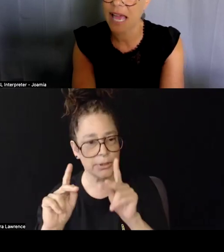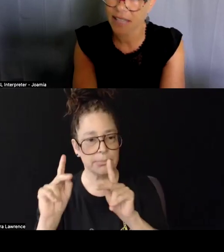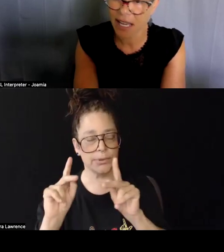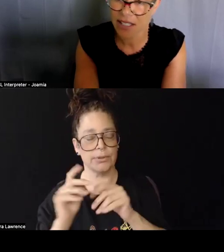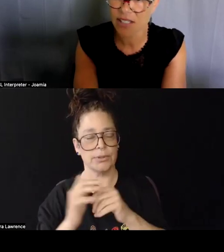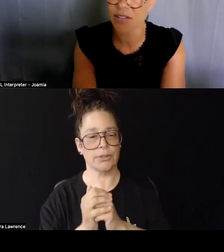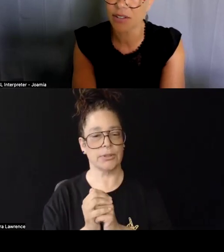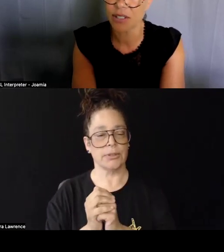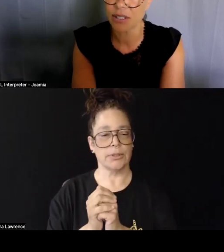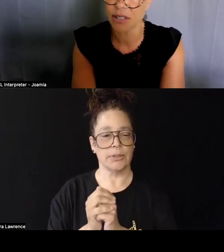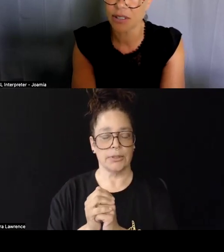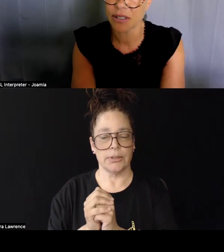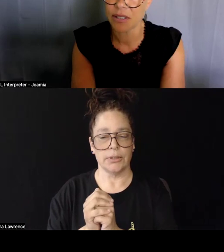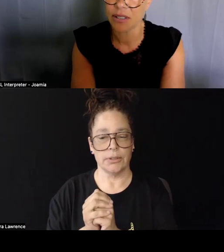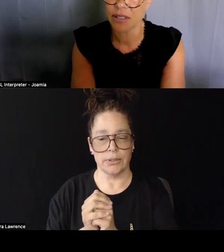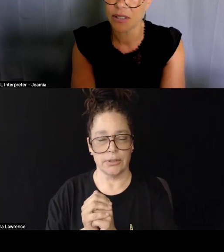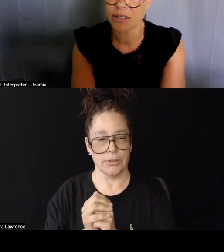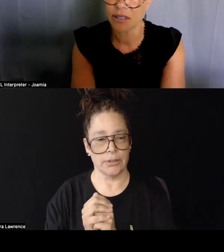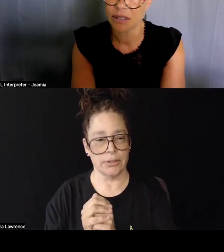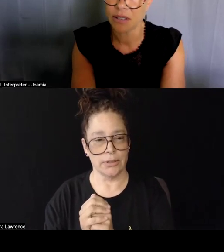Asian, Latinx,